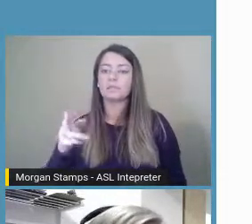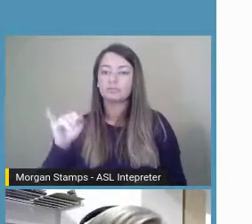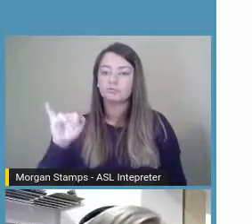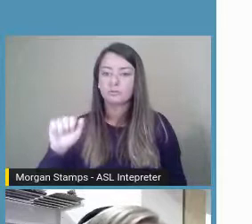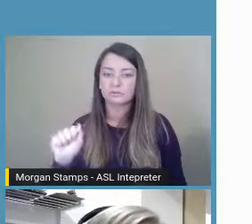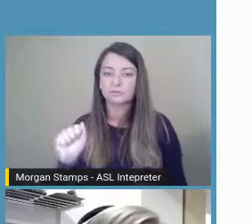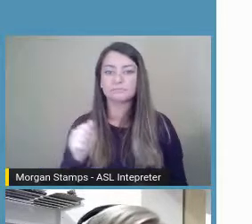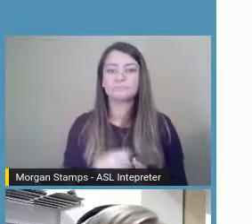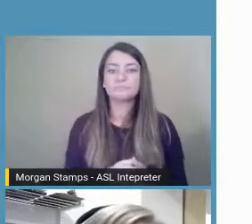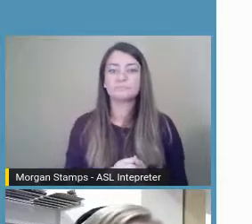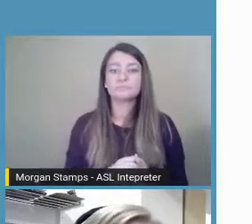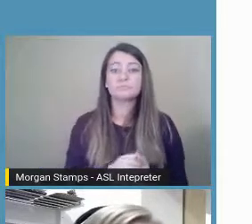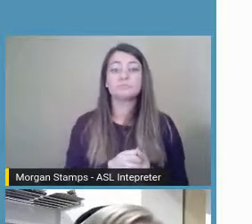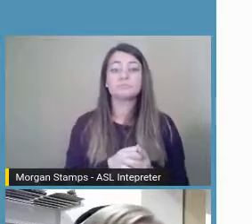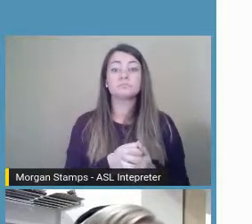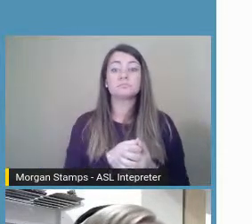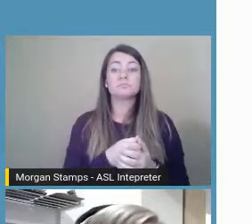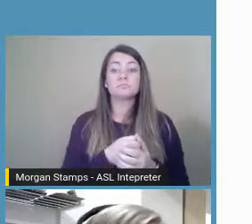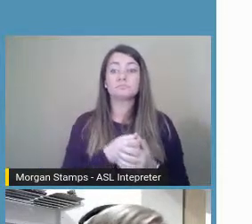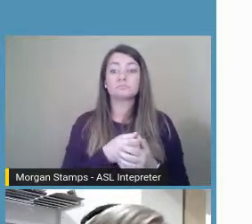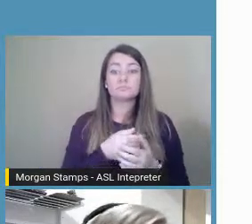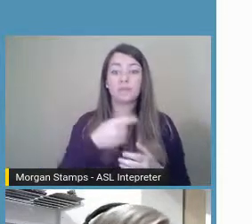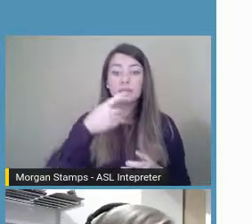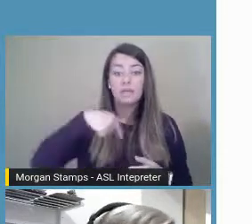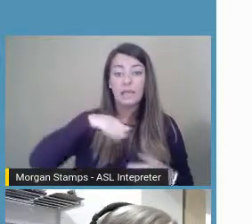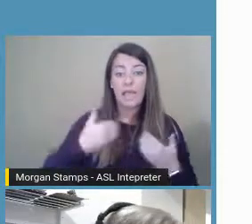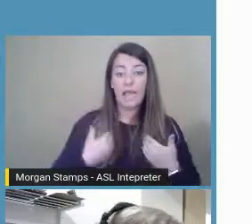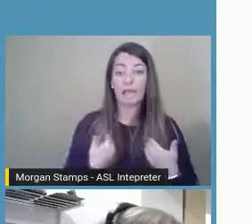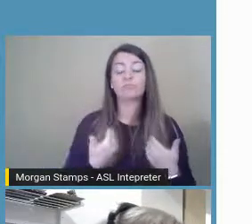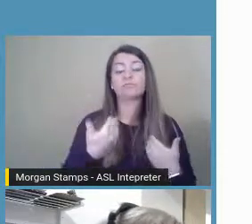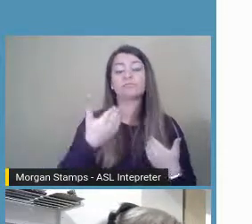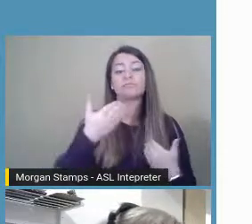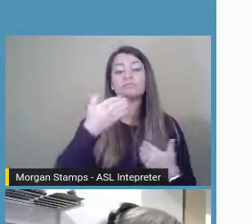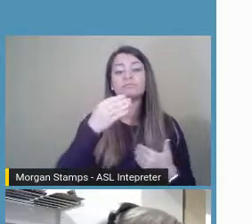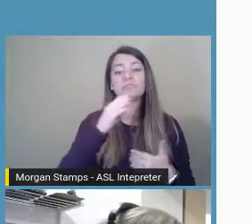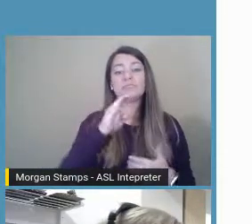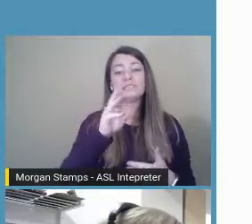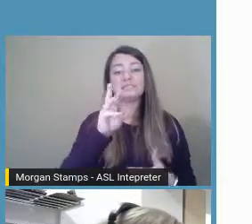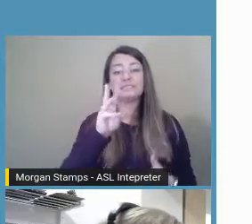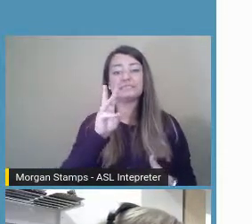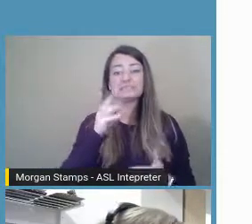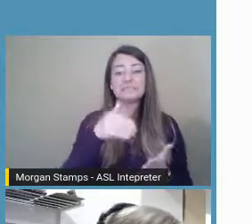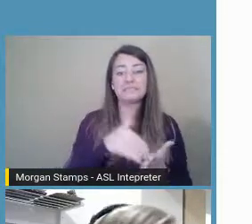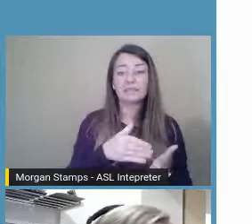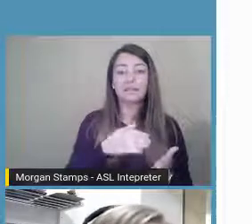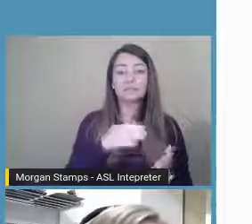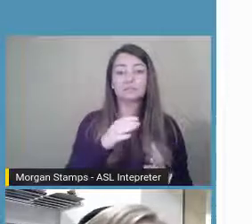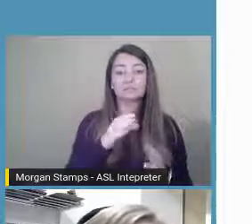North Carolina allowed museums to reopen in September of 2020.